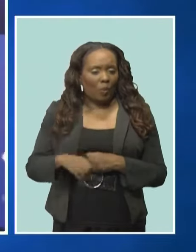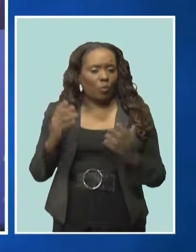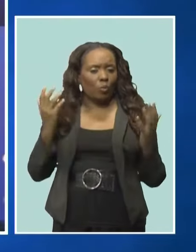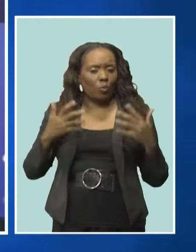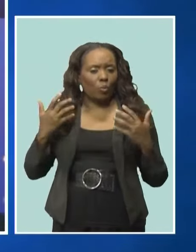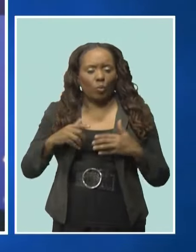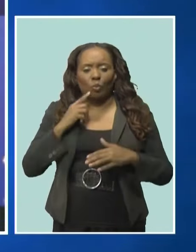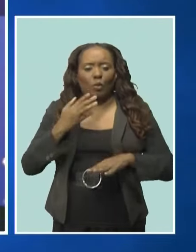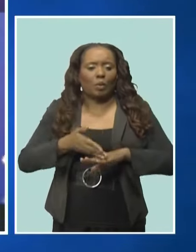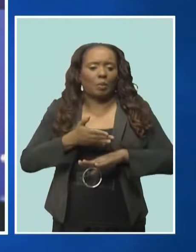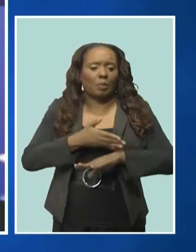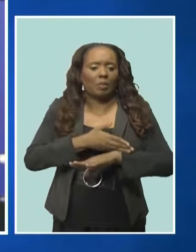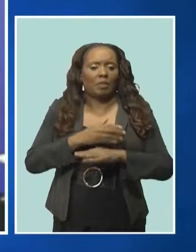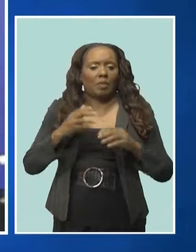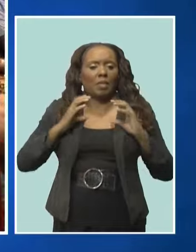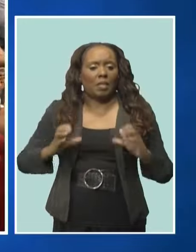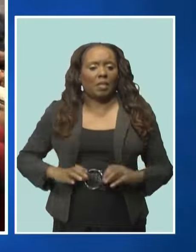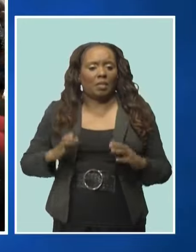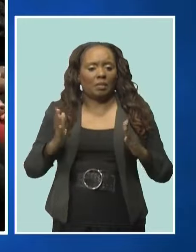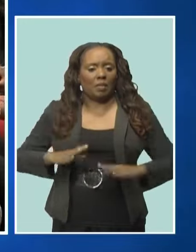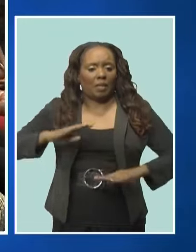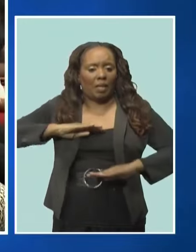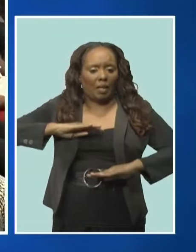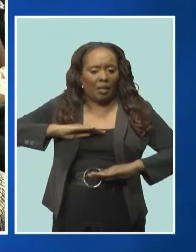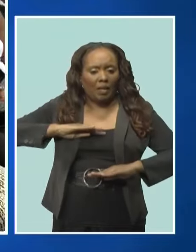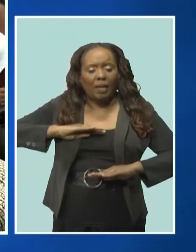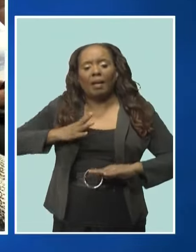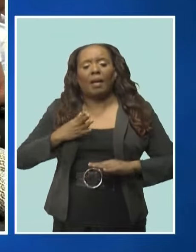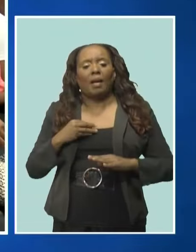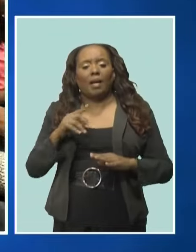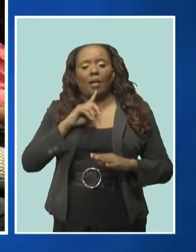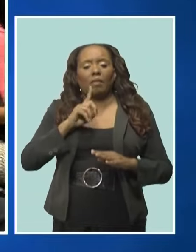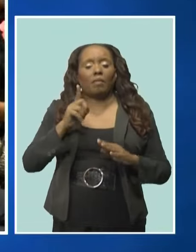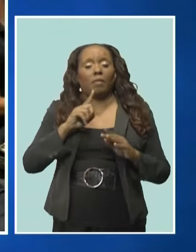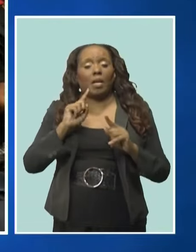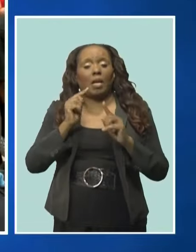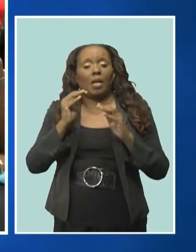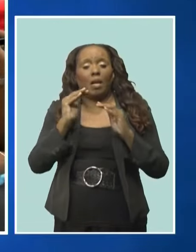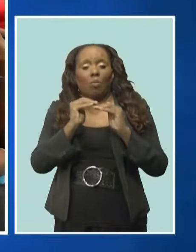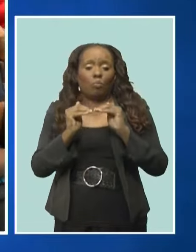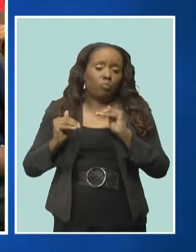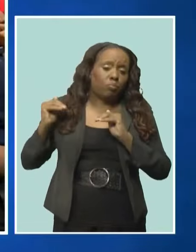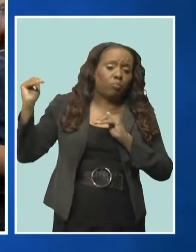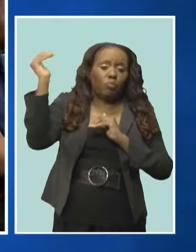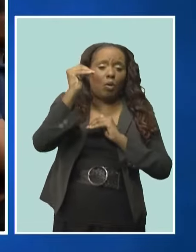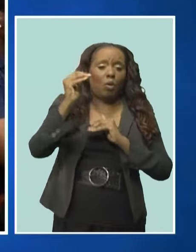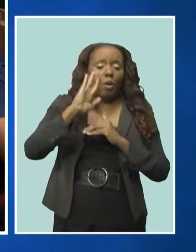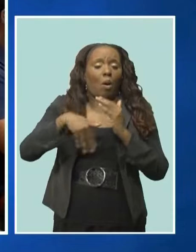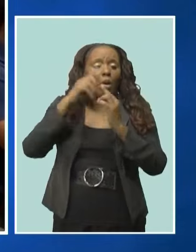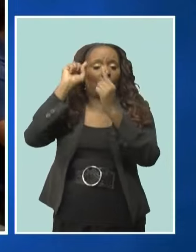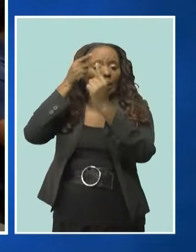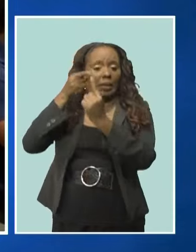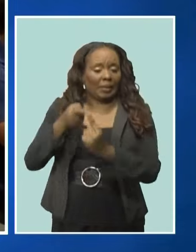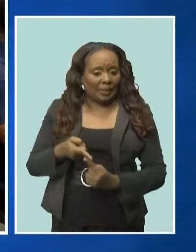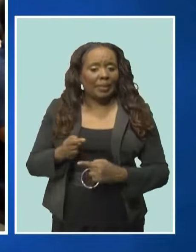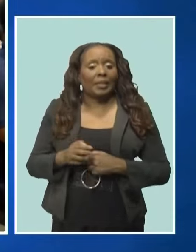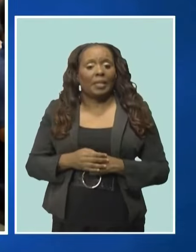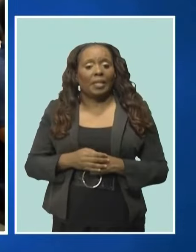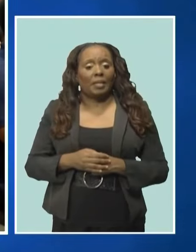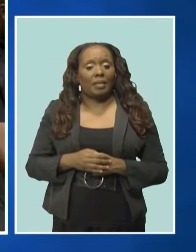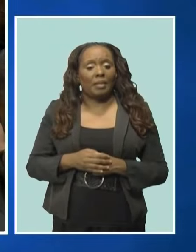its customer satisfaction service scores and exceeded its 2023 standard of service targets. He further stated